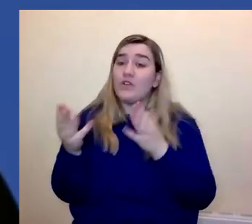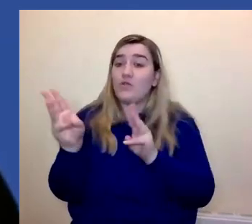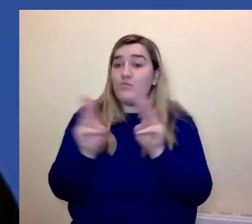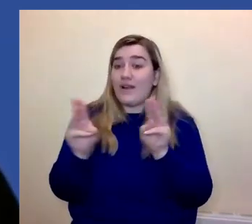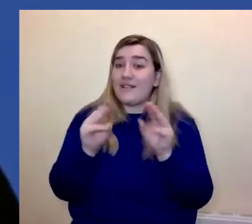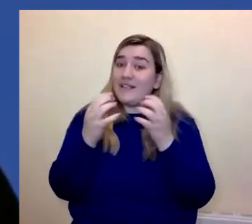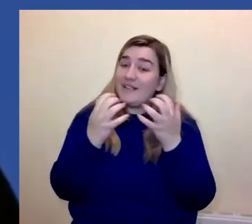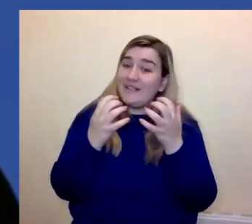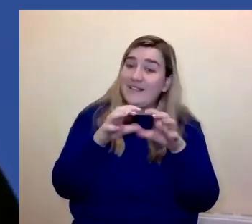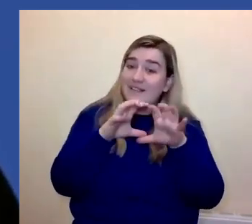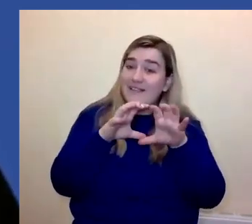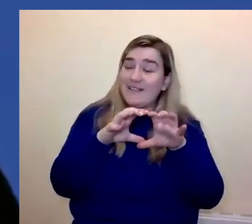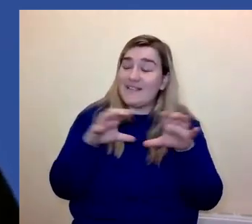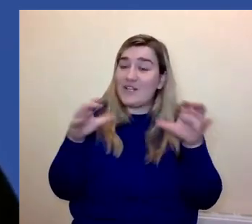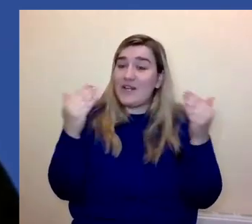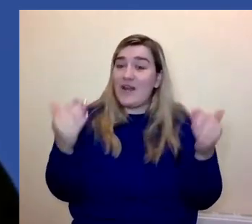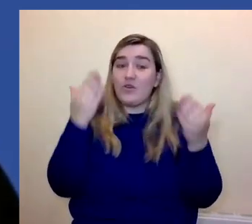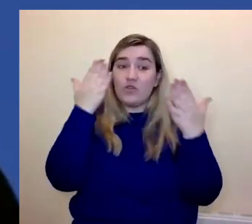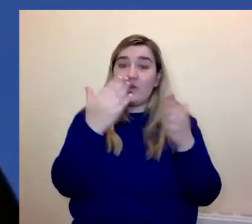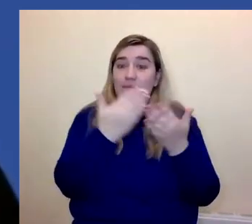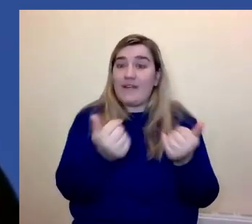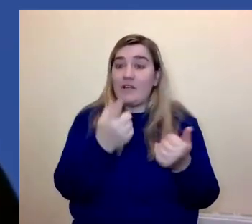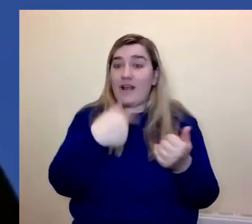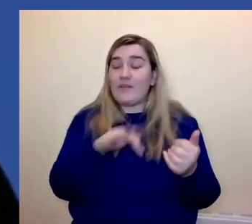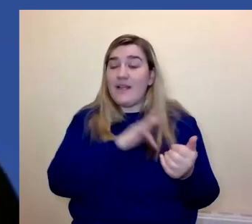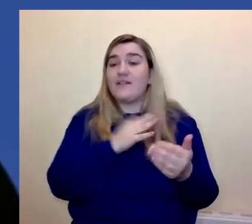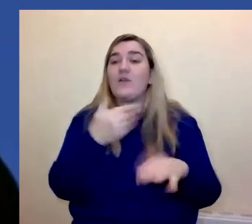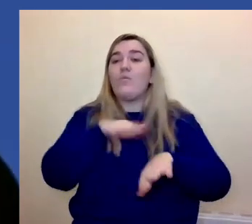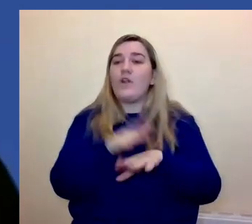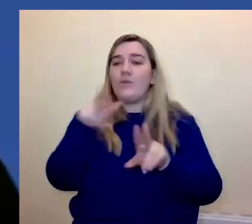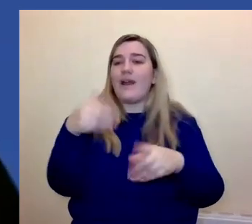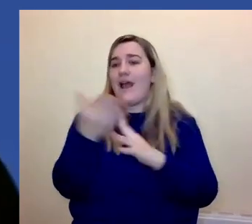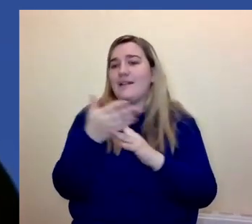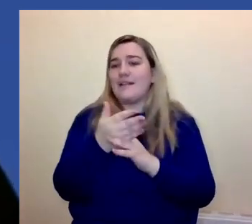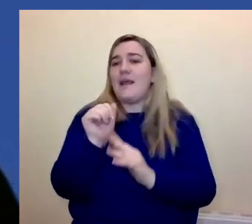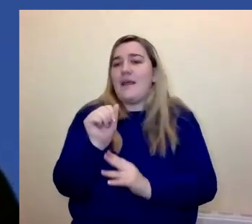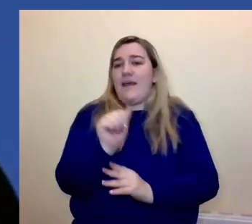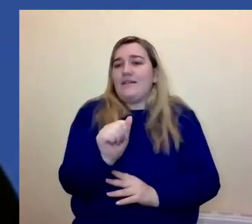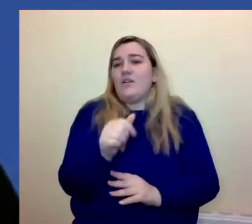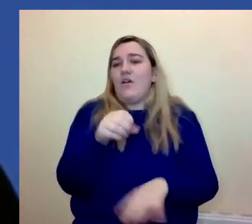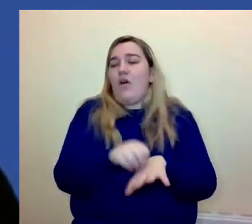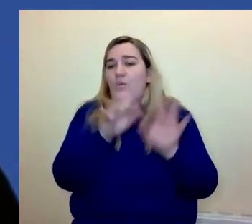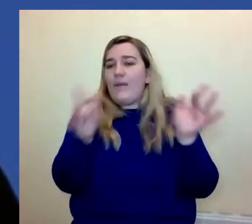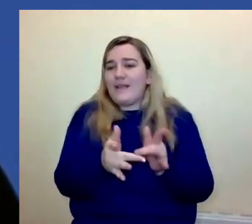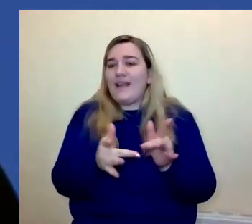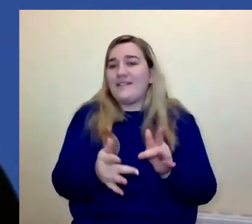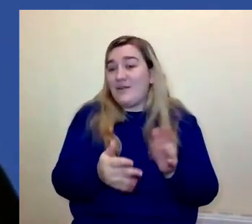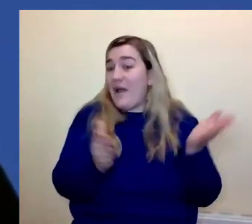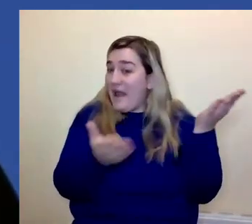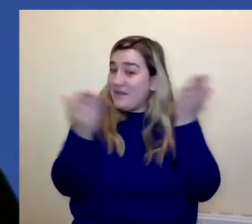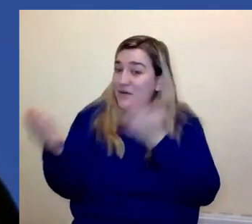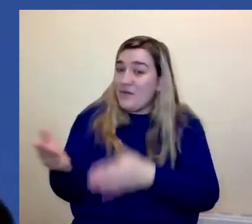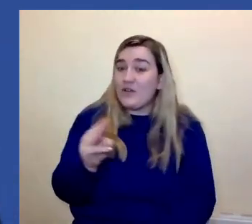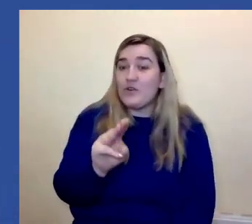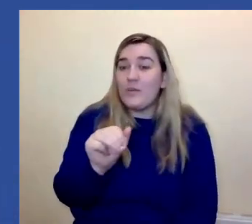I suppose, the materials themselves and where they're housed on our website and how you can access them as a supporter. So I'll hand over to